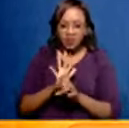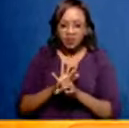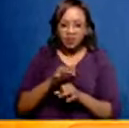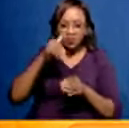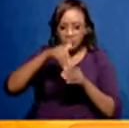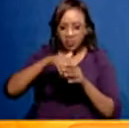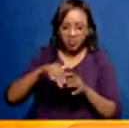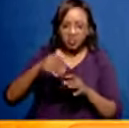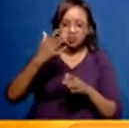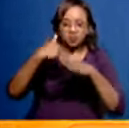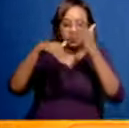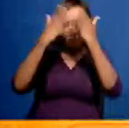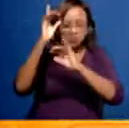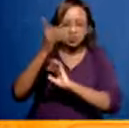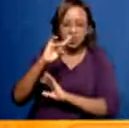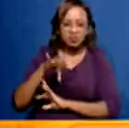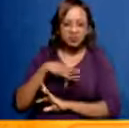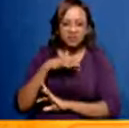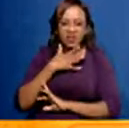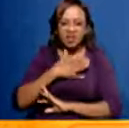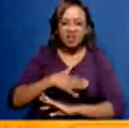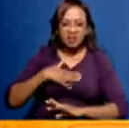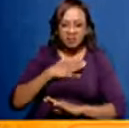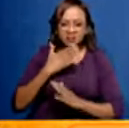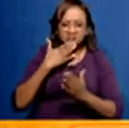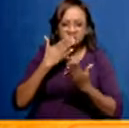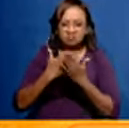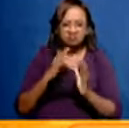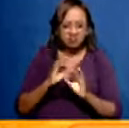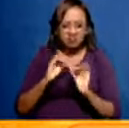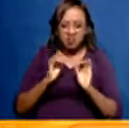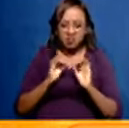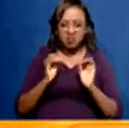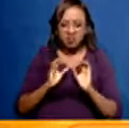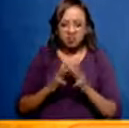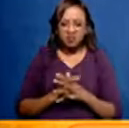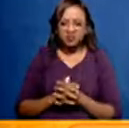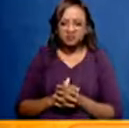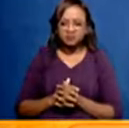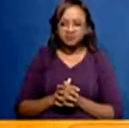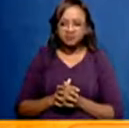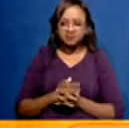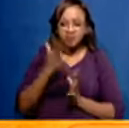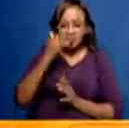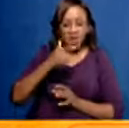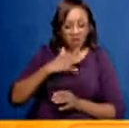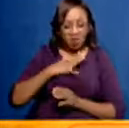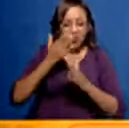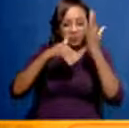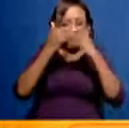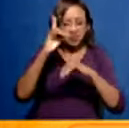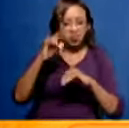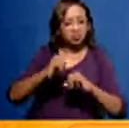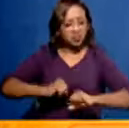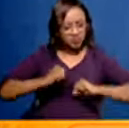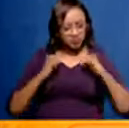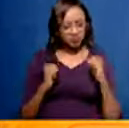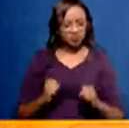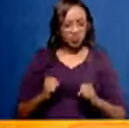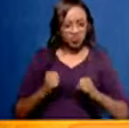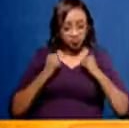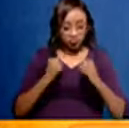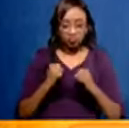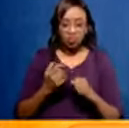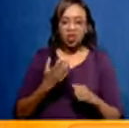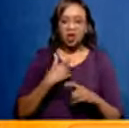the University of Nairobi yet how strong our brand is. And a strong brand has a commercial value. We